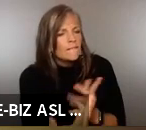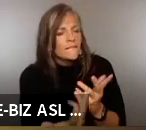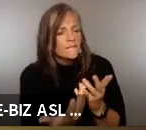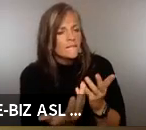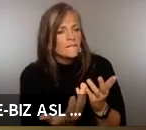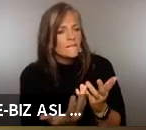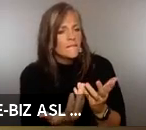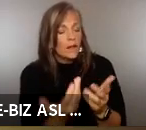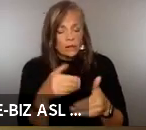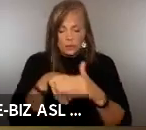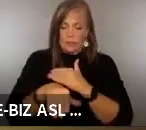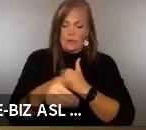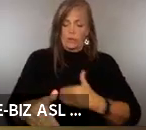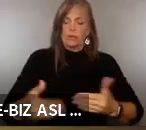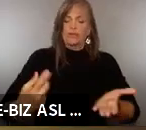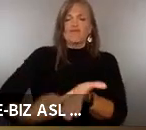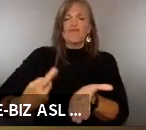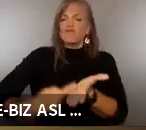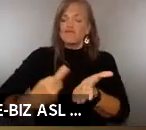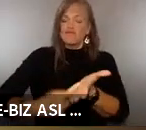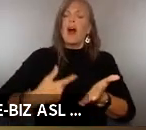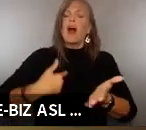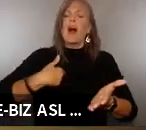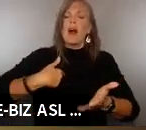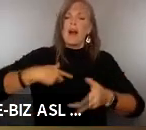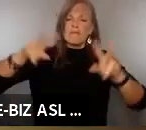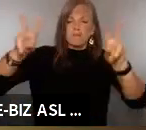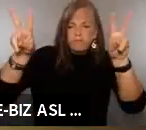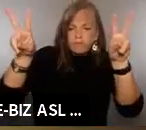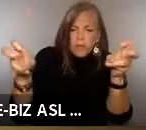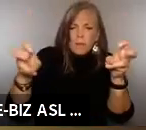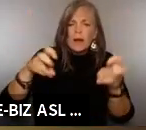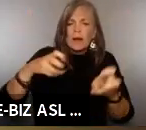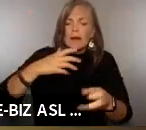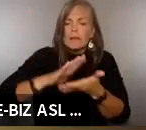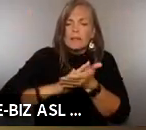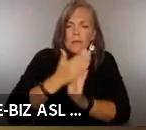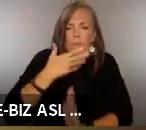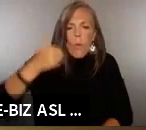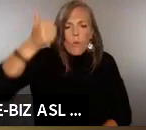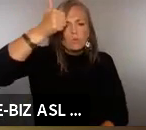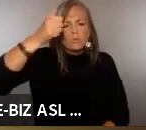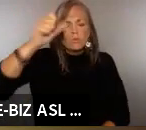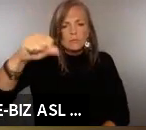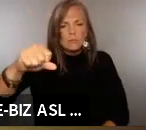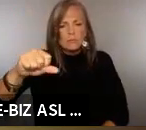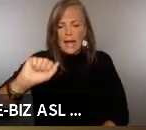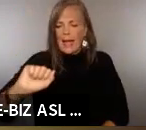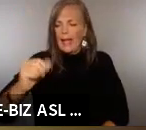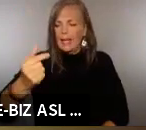about aging, having just kind of learned some of this knowledge about yourself.